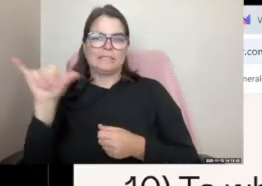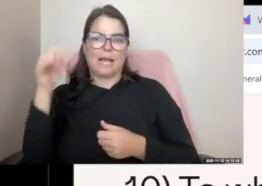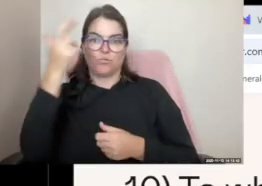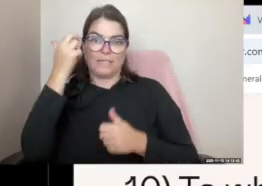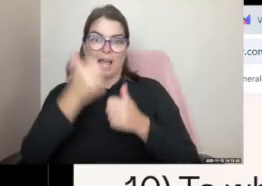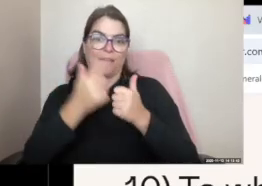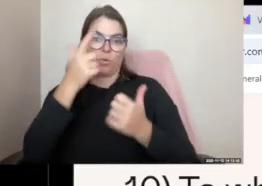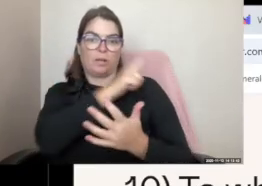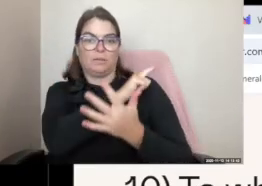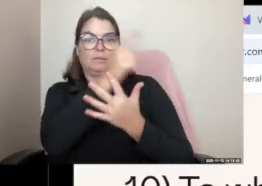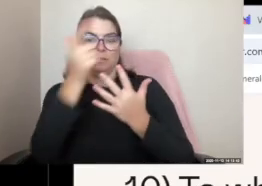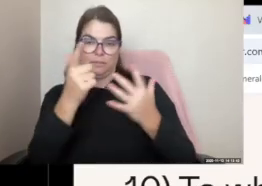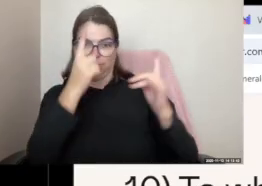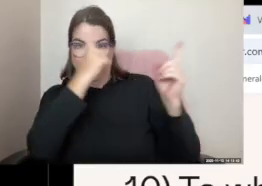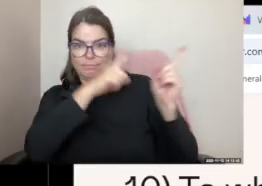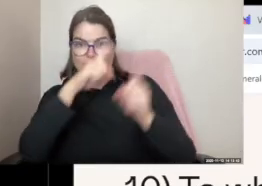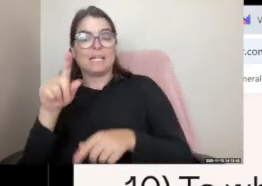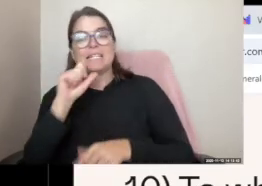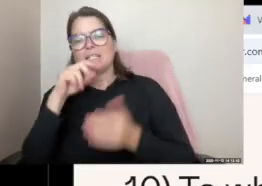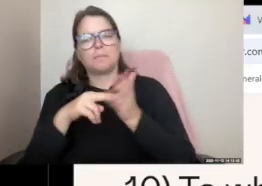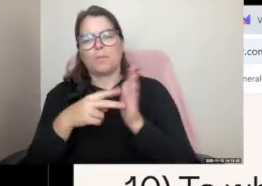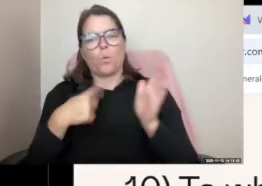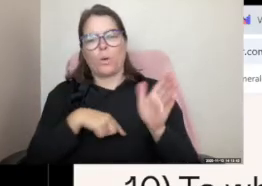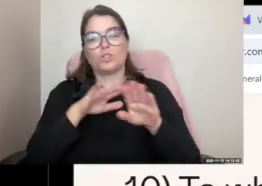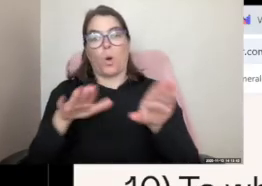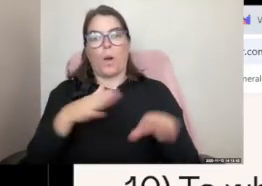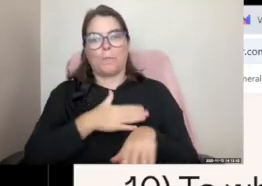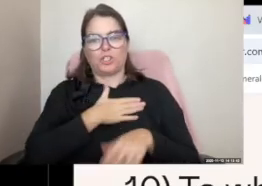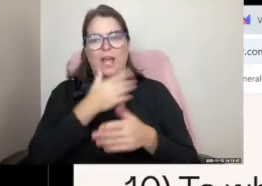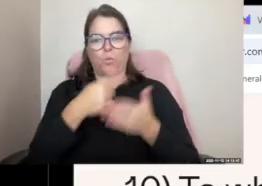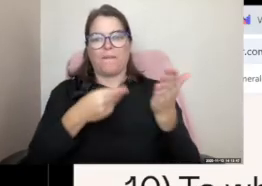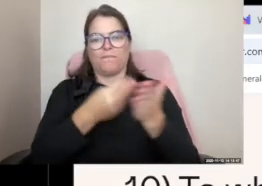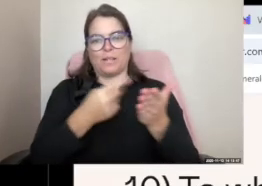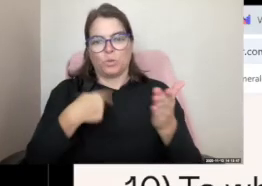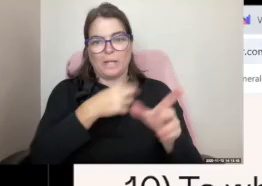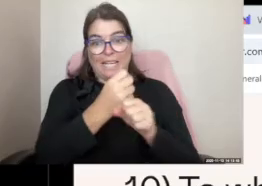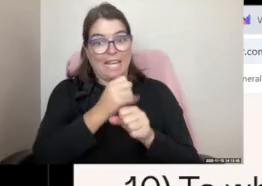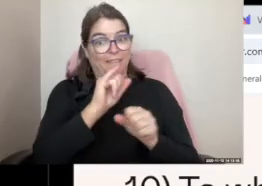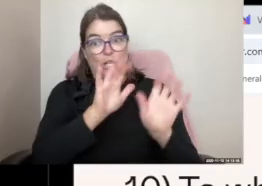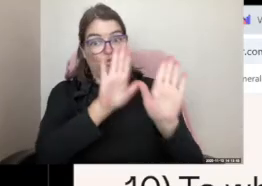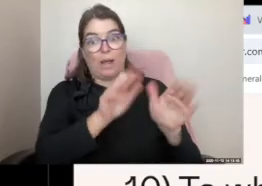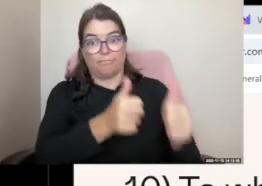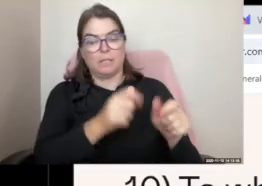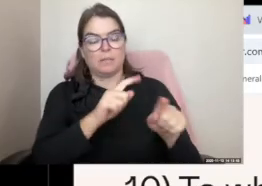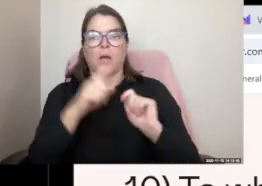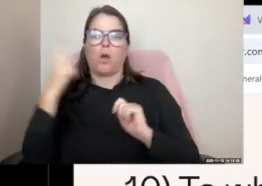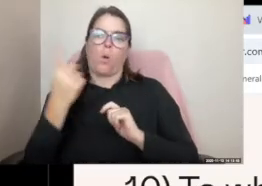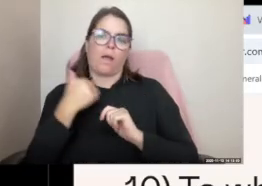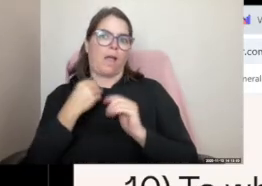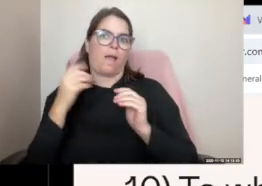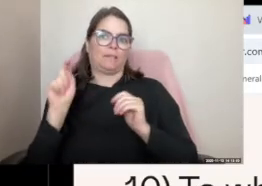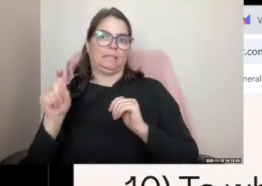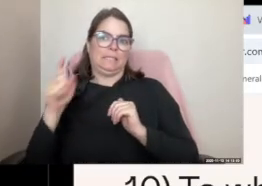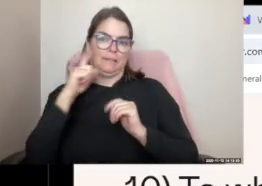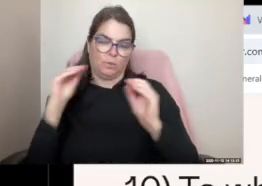Hi, yes, Lynette Sapienza with Dome Partnership. Thank you for the opportunity. Yes, I said strongly disagree as well for the same